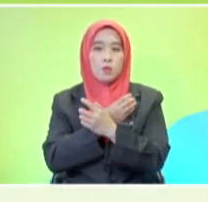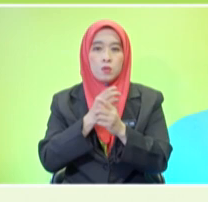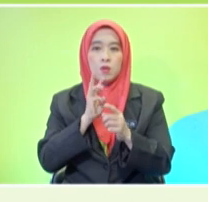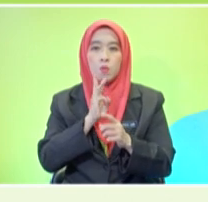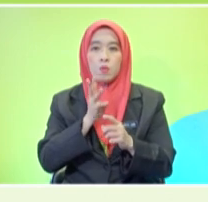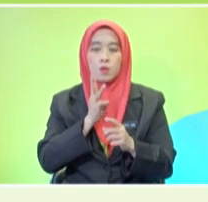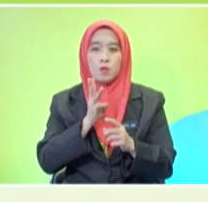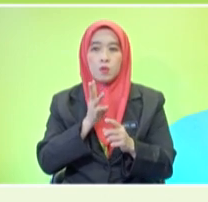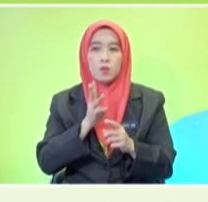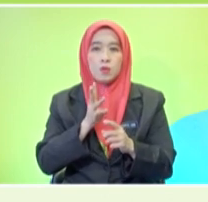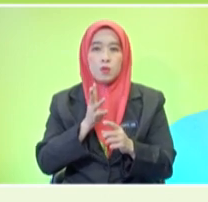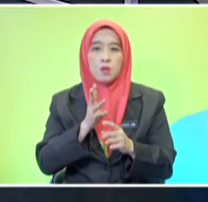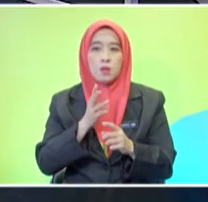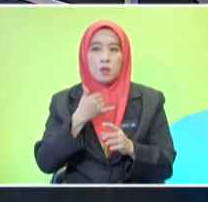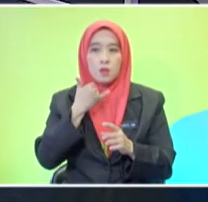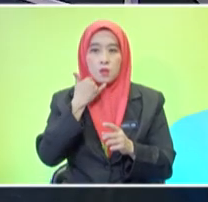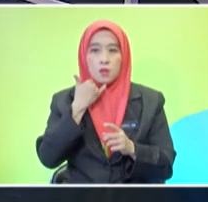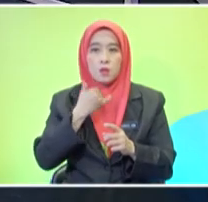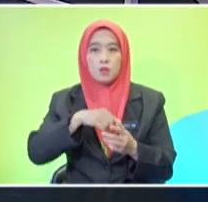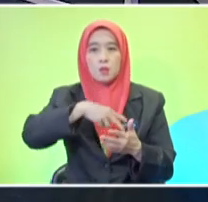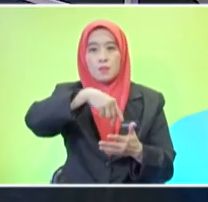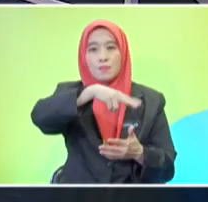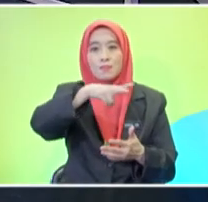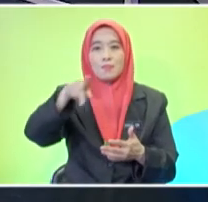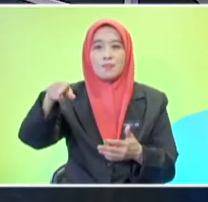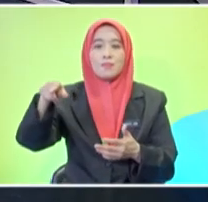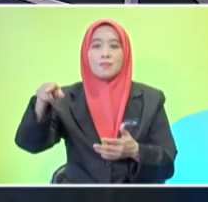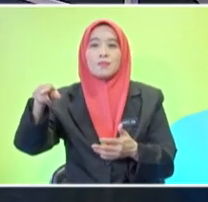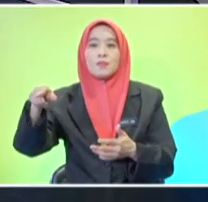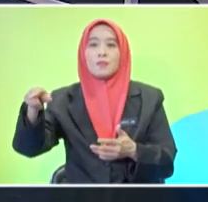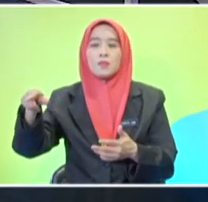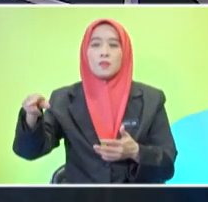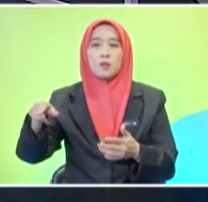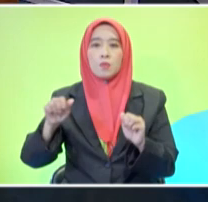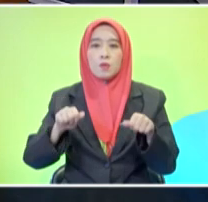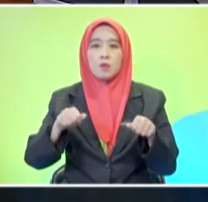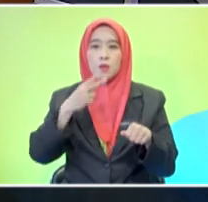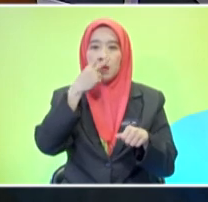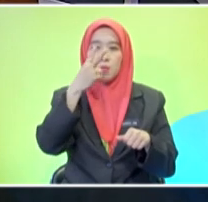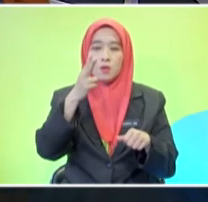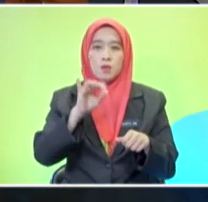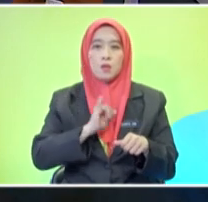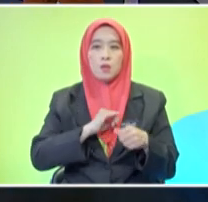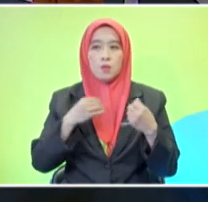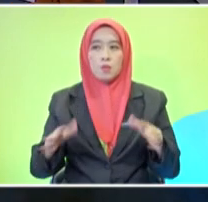you need me over there. Yes, I'll go exactly. straight over there. Okay. Okay. As you can see, I've already